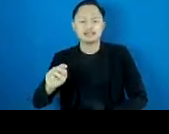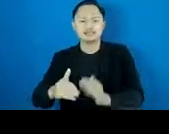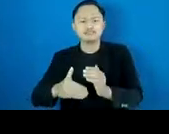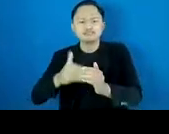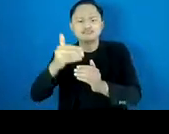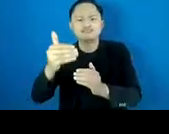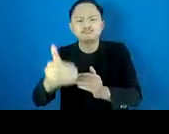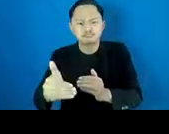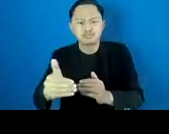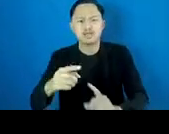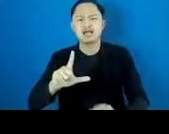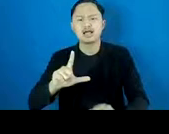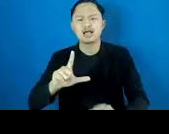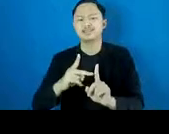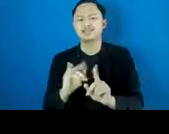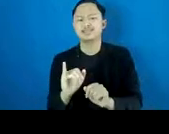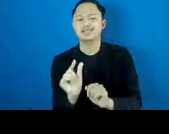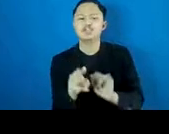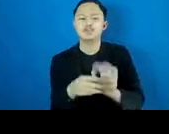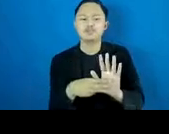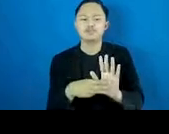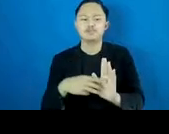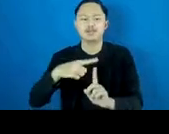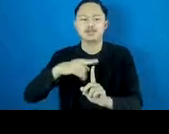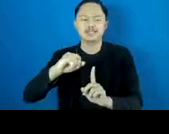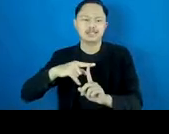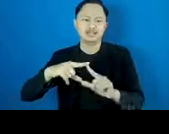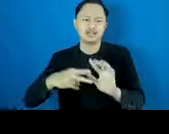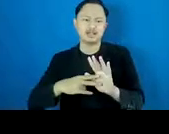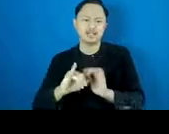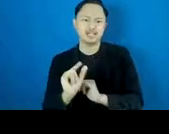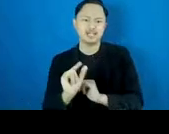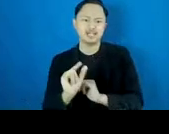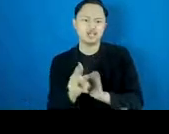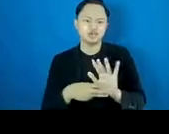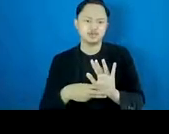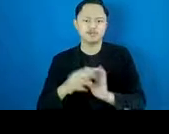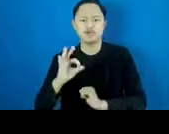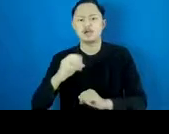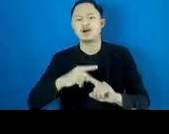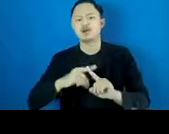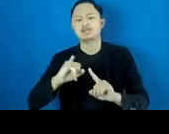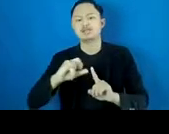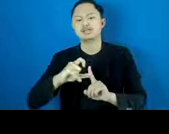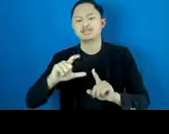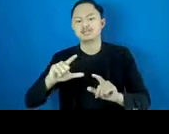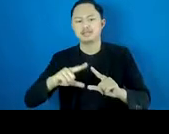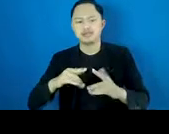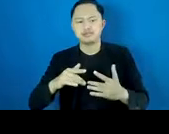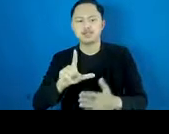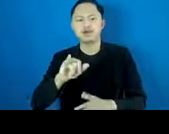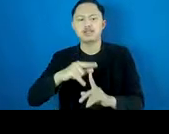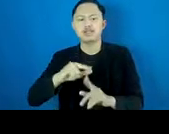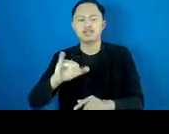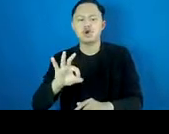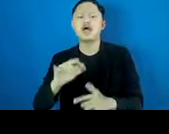titanium oxide buses. Only one deployment has been there. There are multiple prototypes and